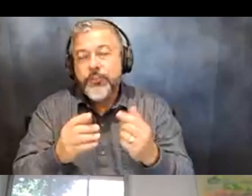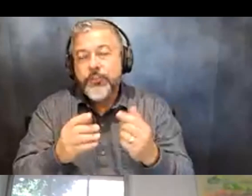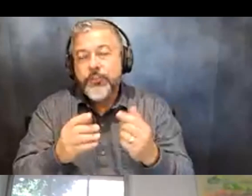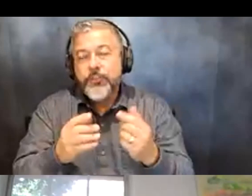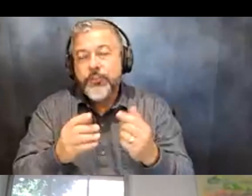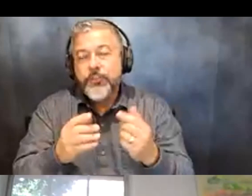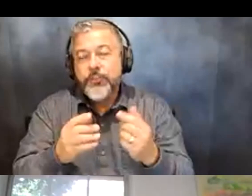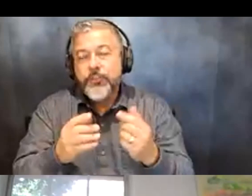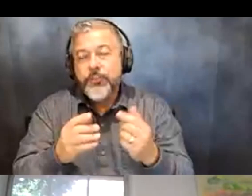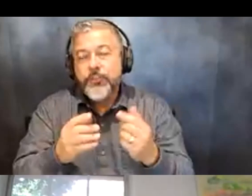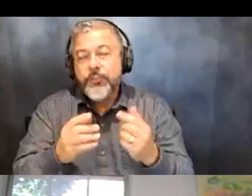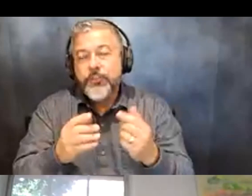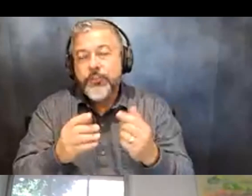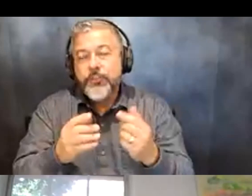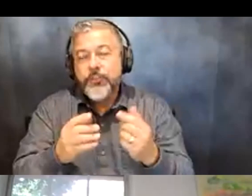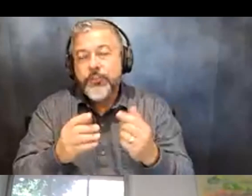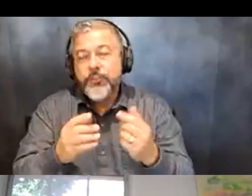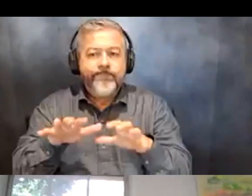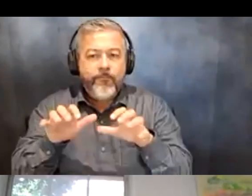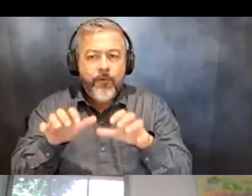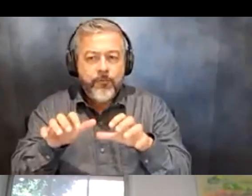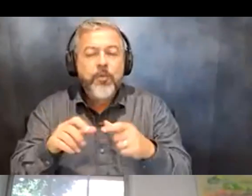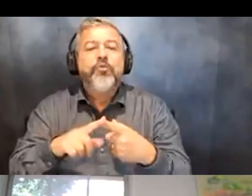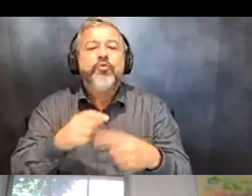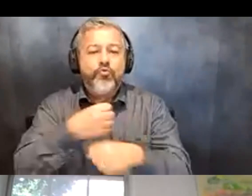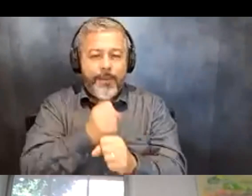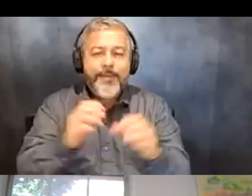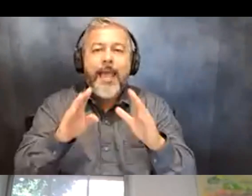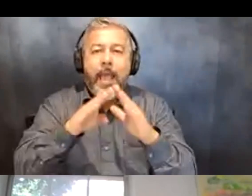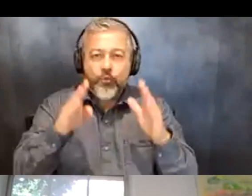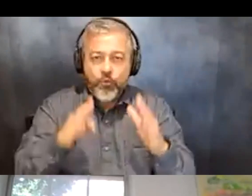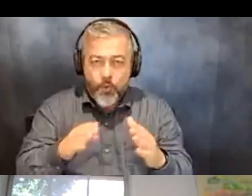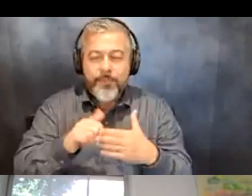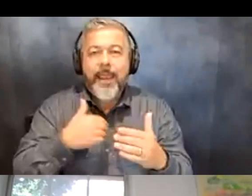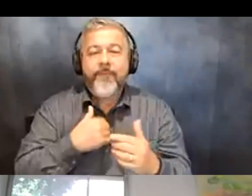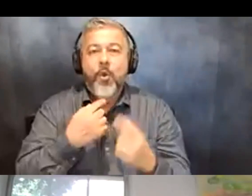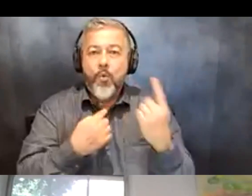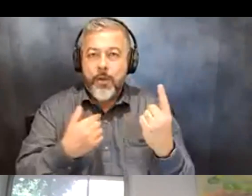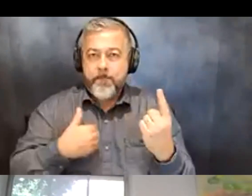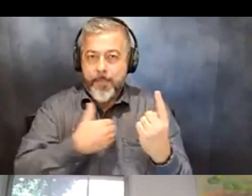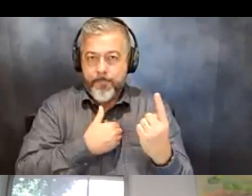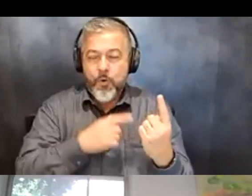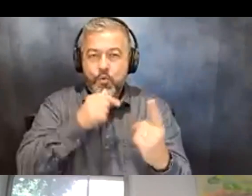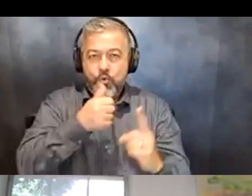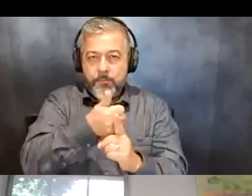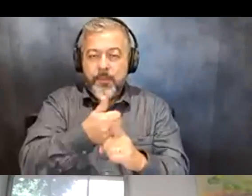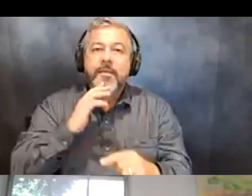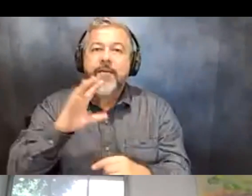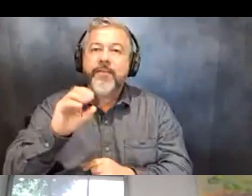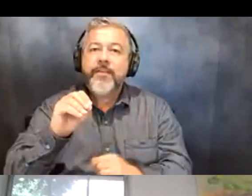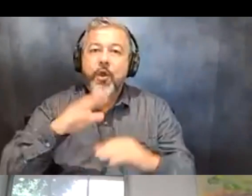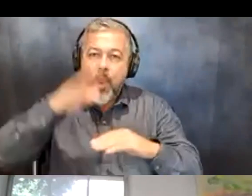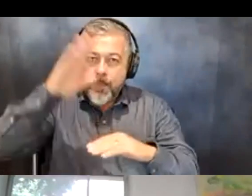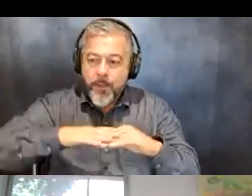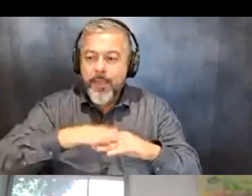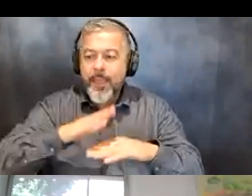to community-based organizations to help households that have a member that is 50 years or older and at